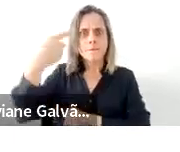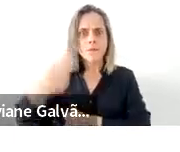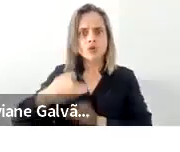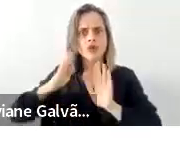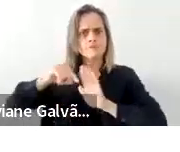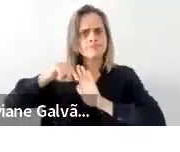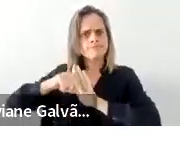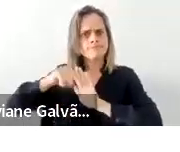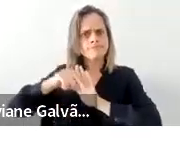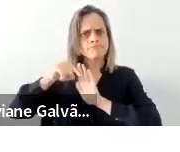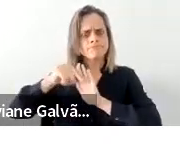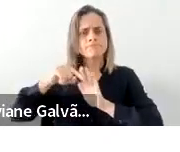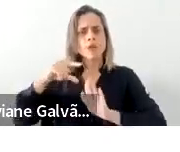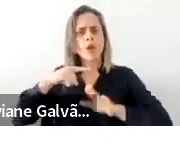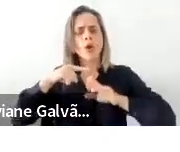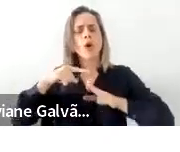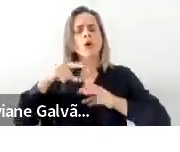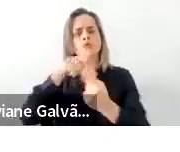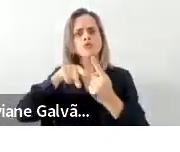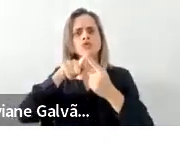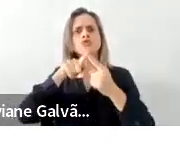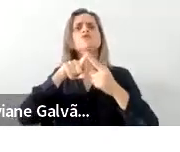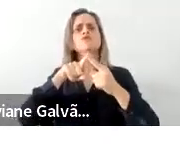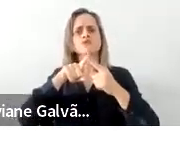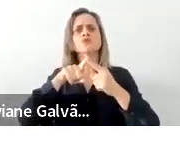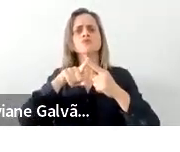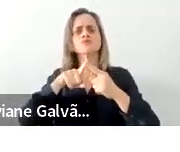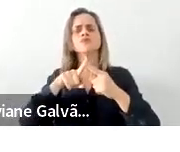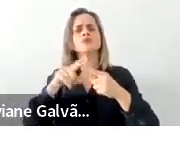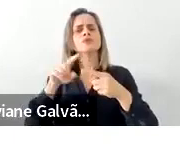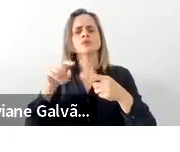So that's the background, I think,